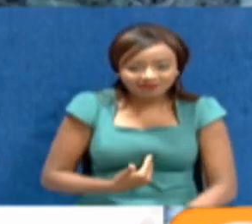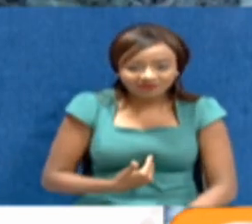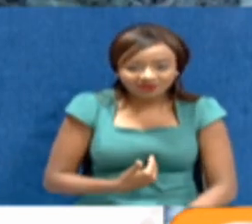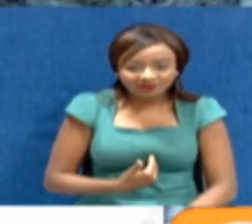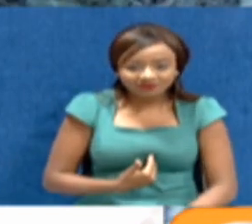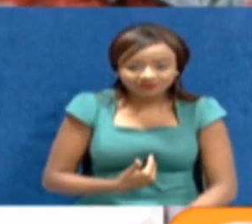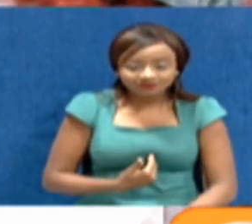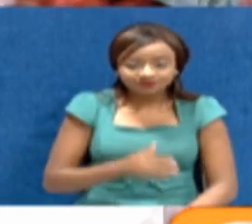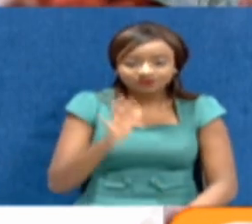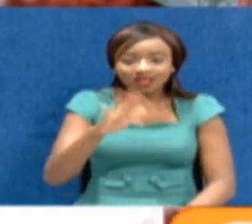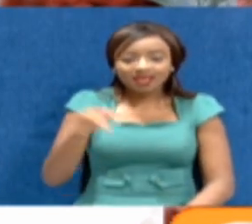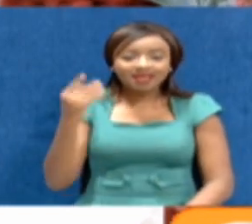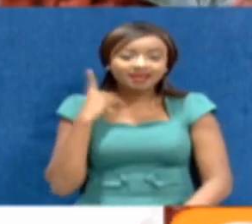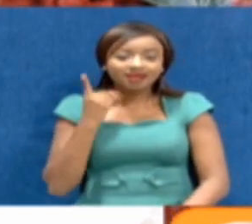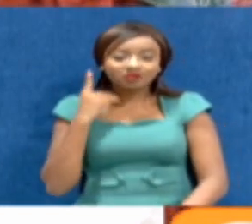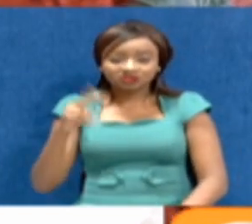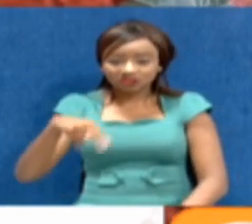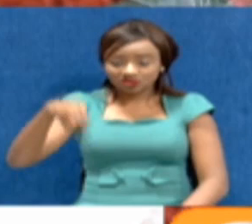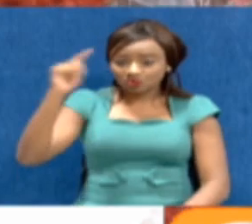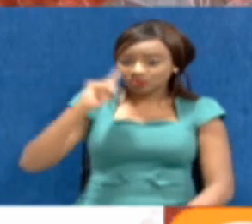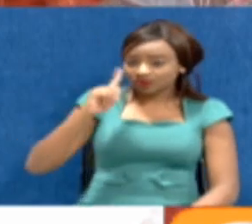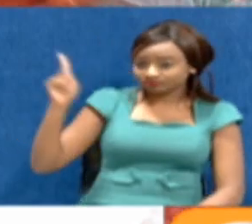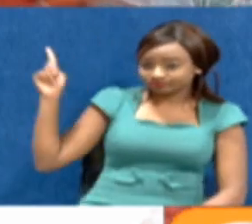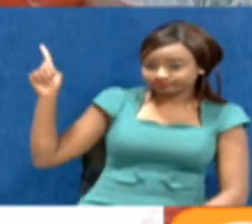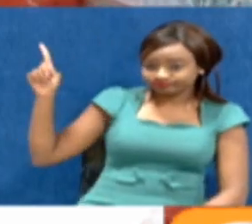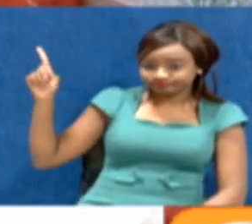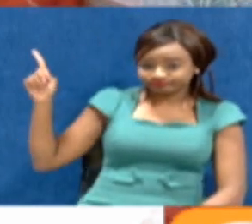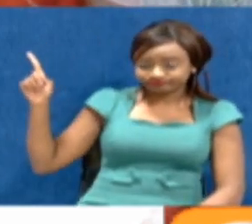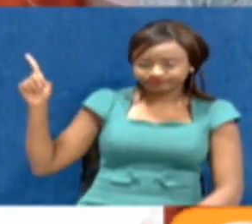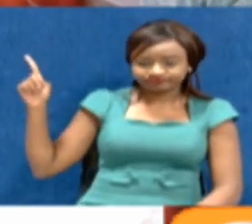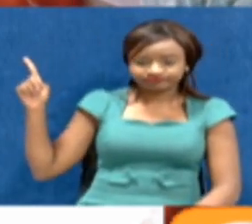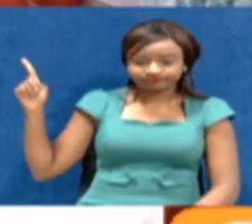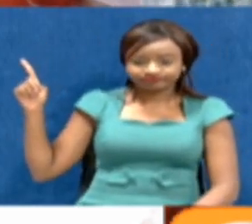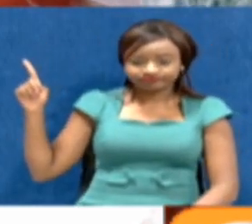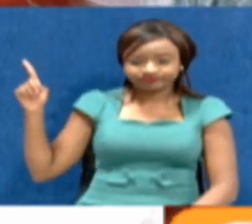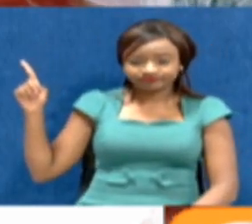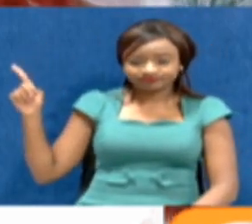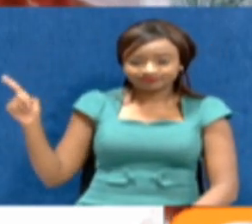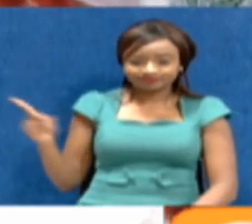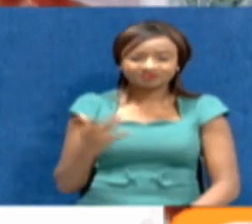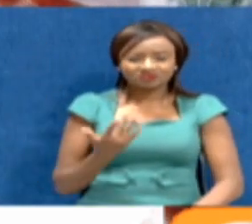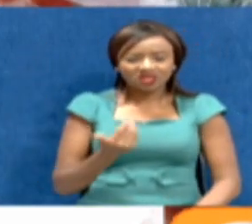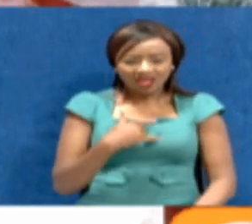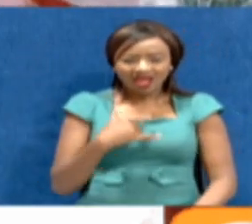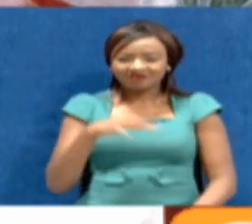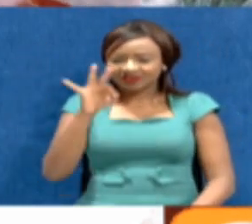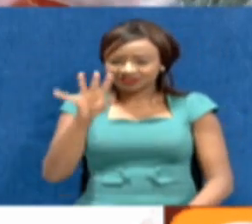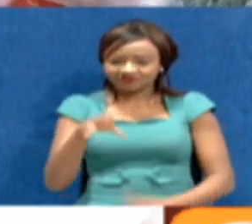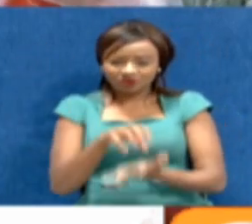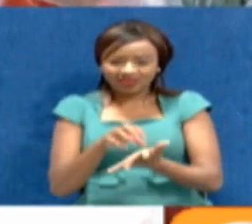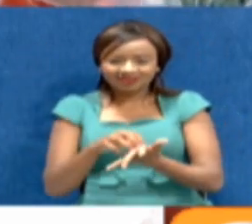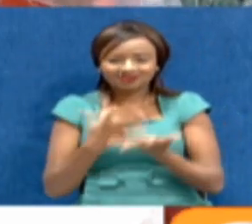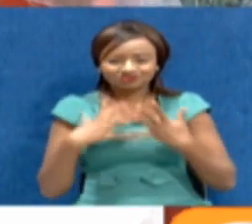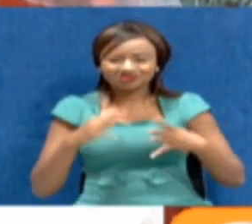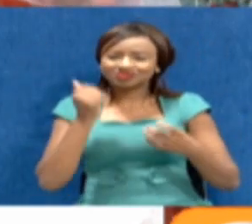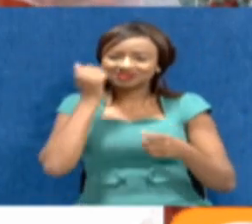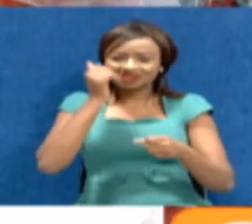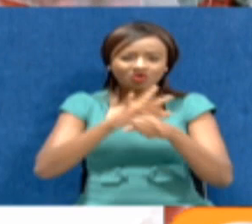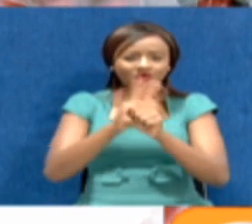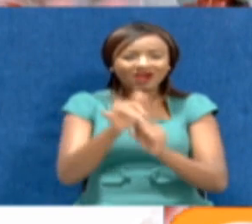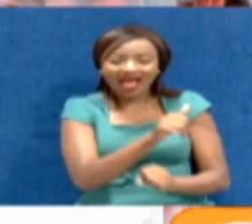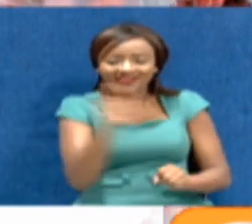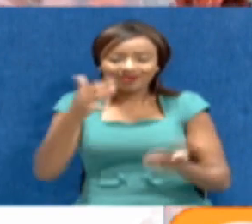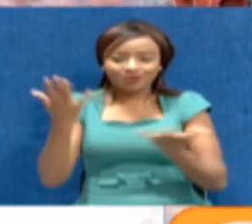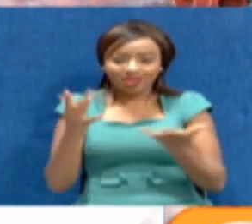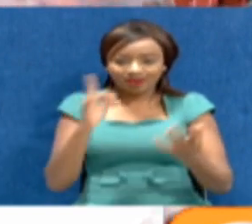virus. In Dagoretti North, 34 cases were reported. Other city estates that recorded high numbers in terms of infections